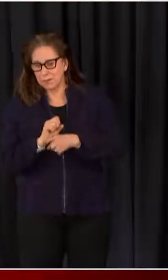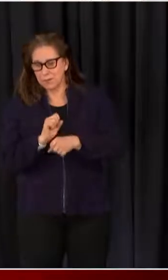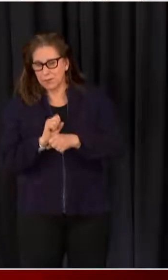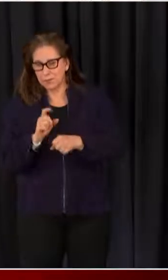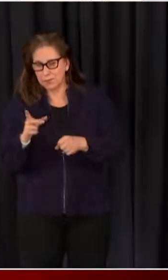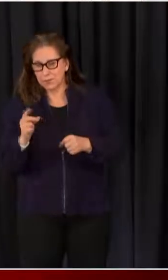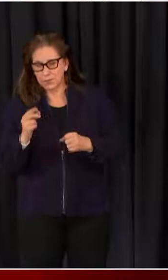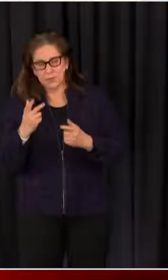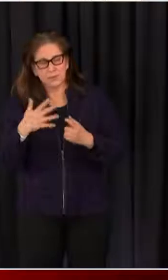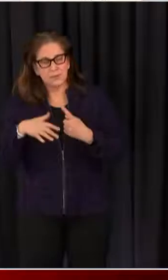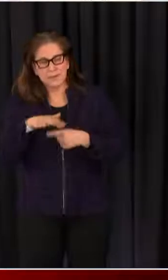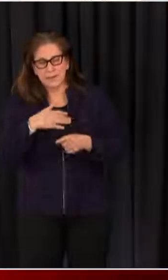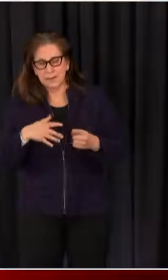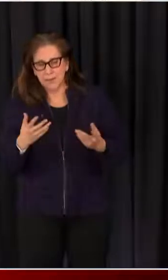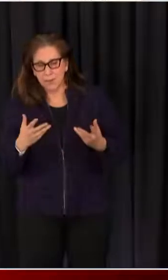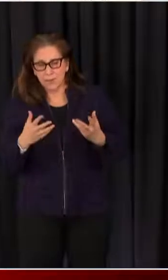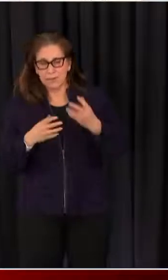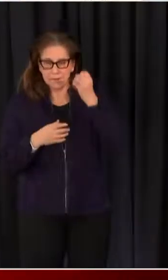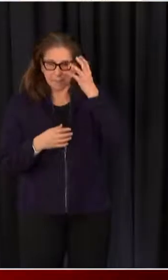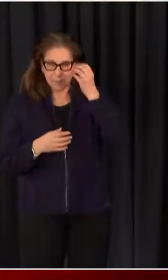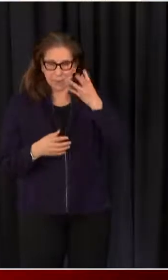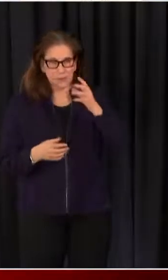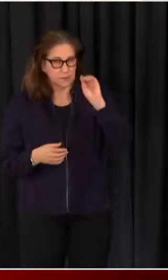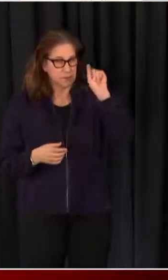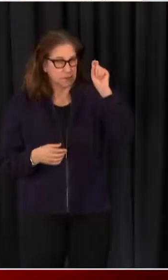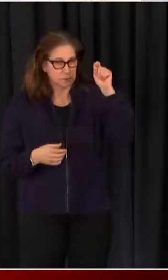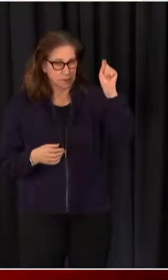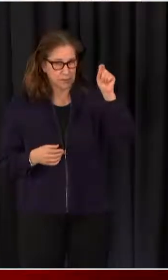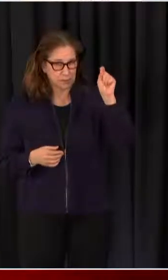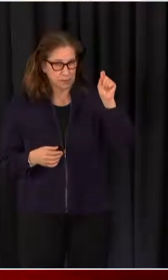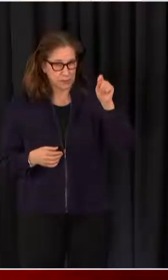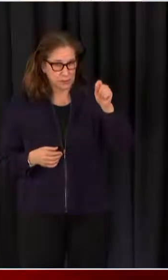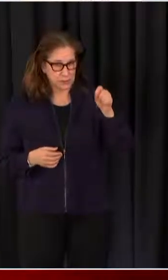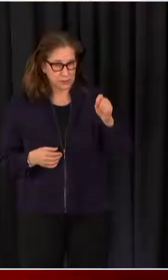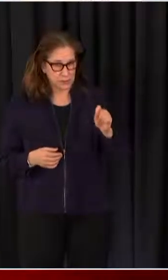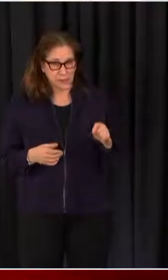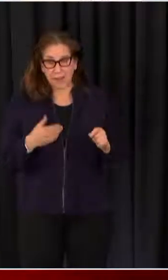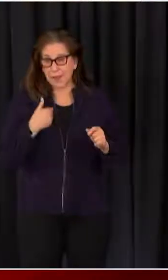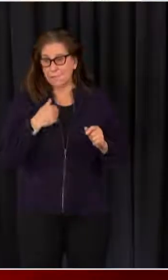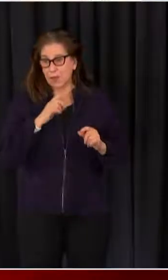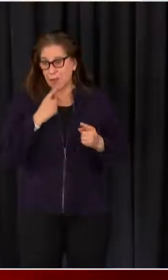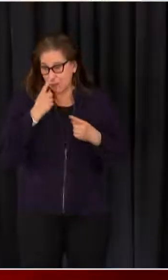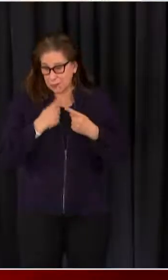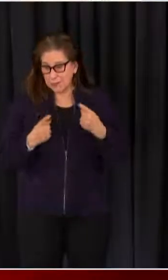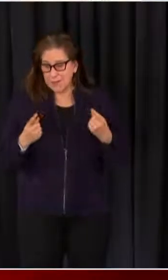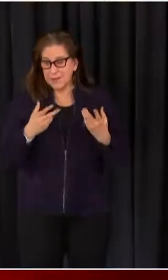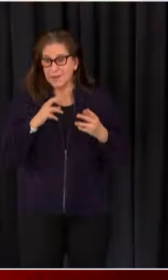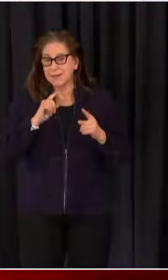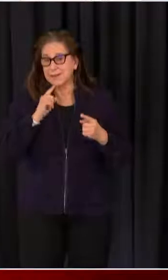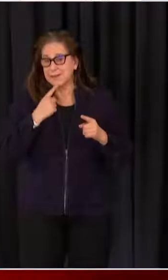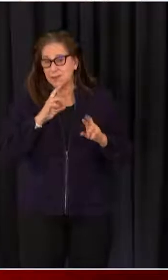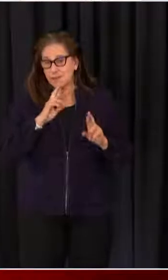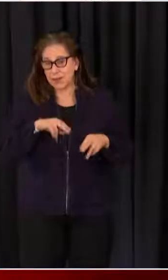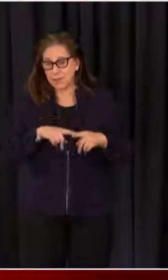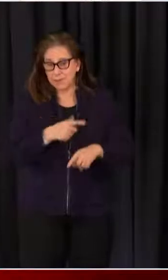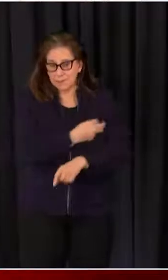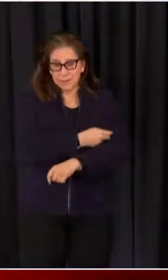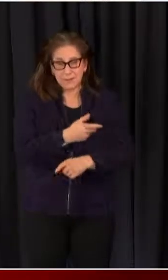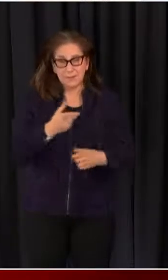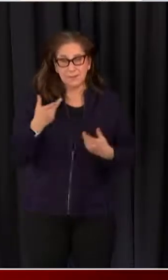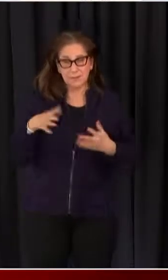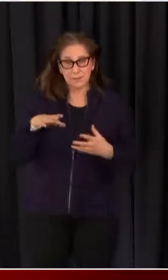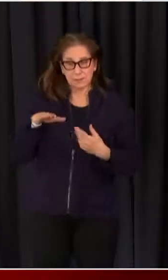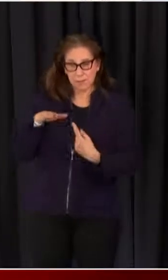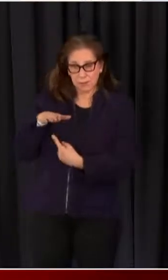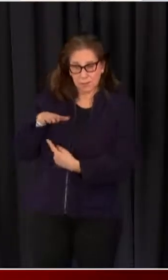have to list more information about whether or not you have severe reaction to a vaccine before, and whether you're under isolation